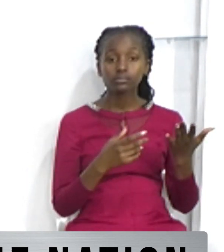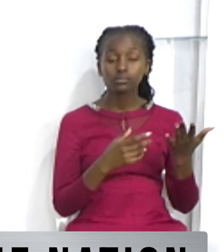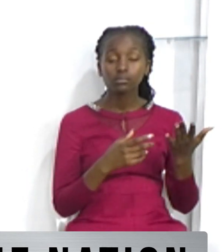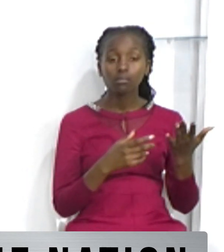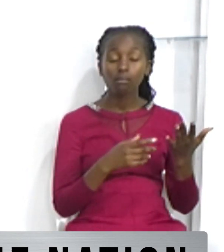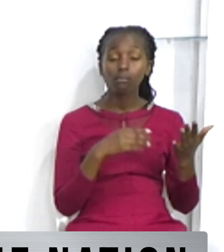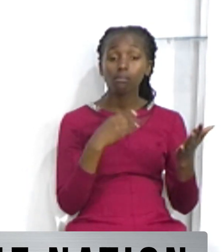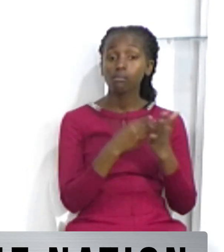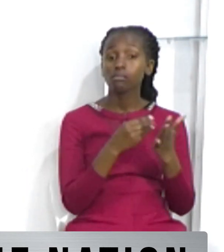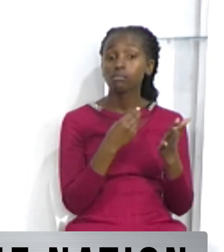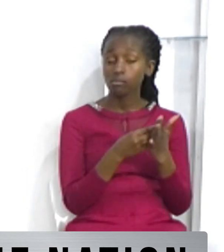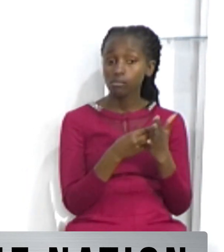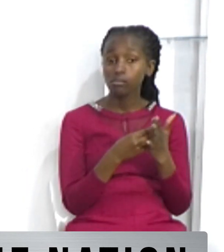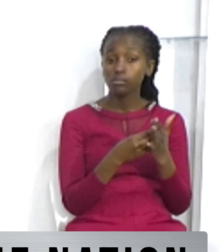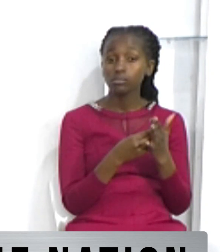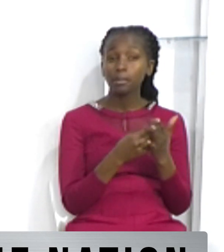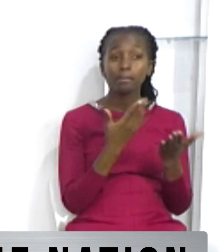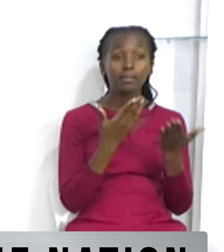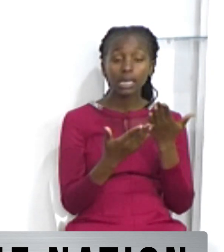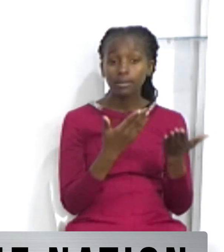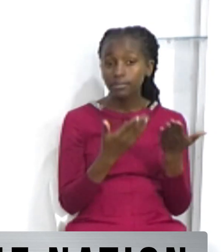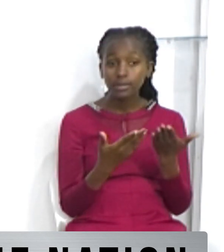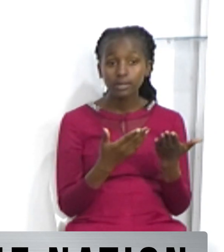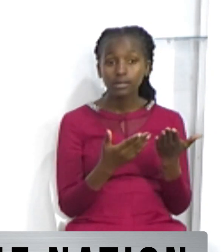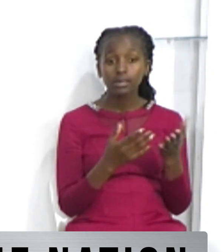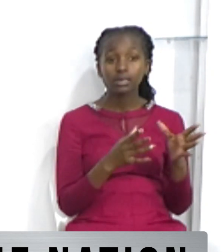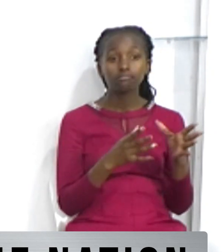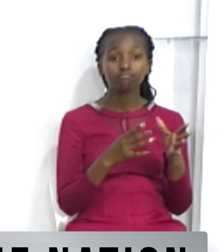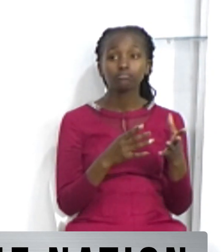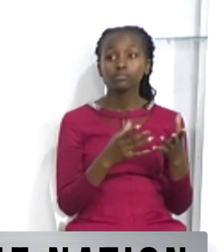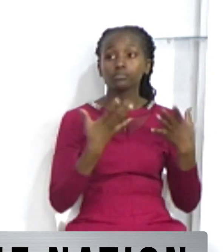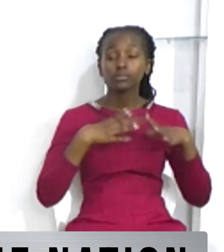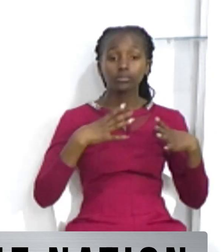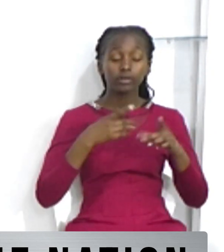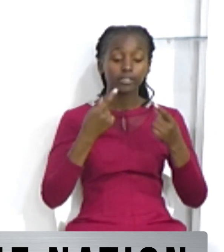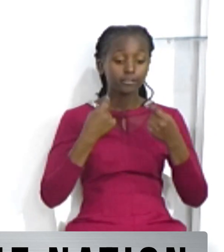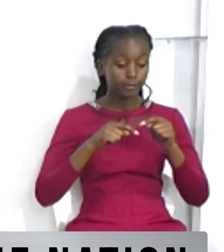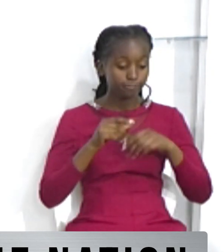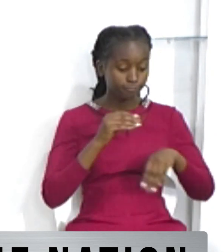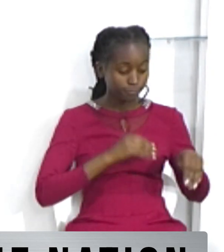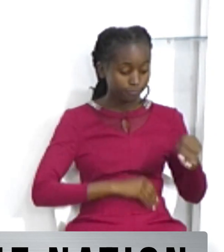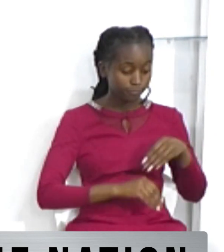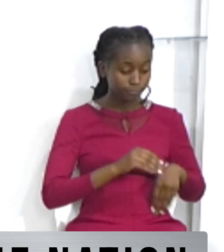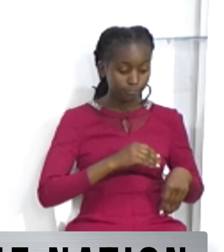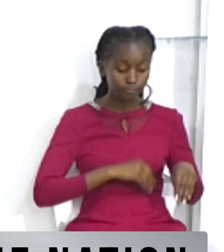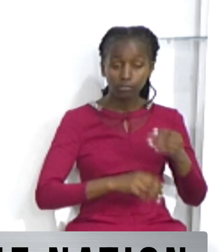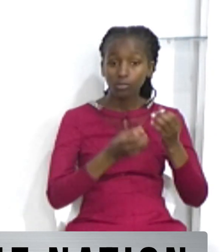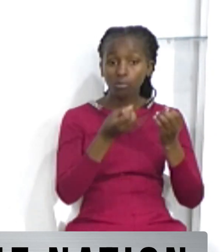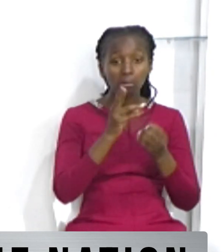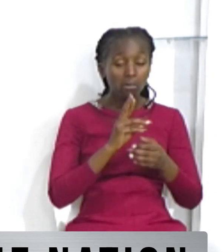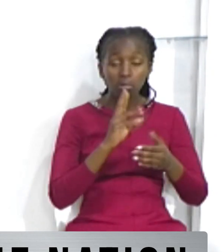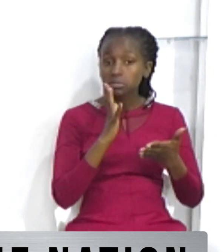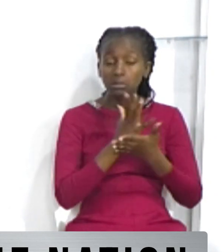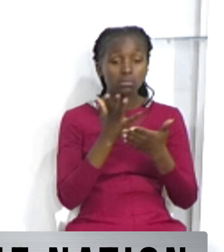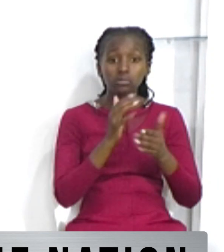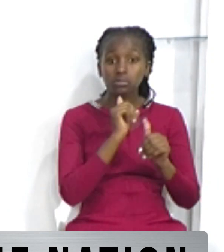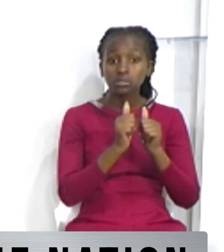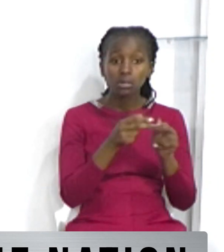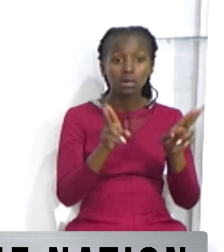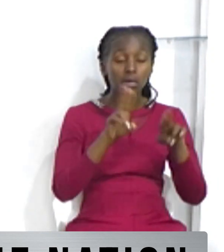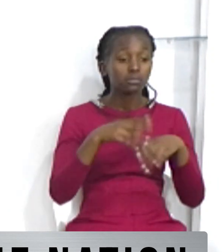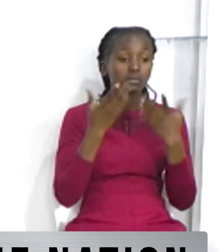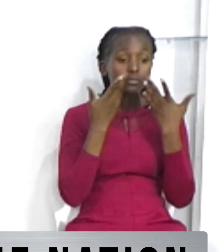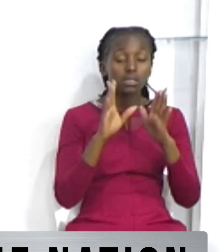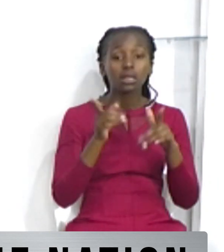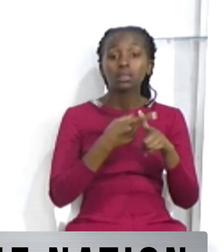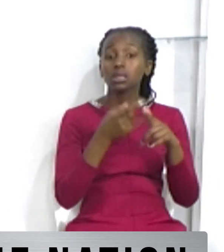this money would have found its way into some people's pockets, and you cannot account for